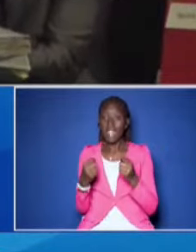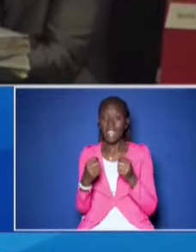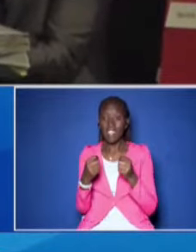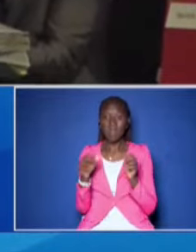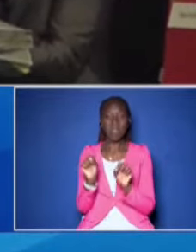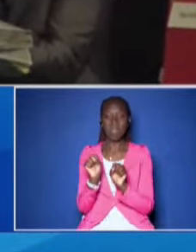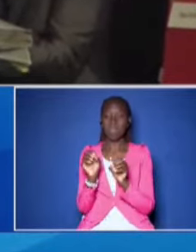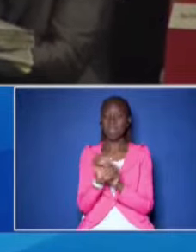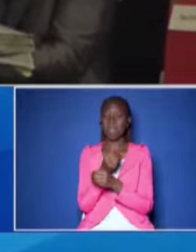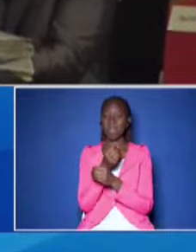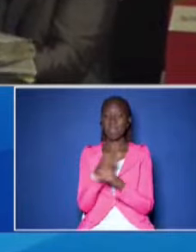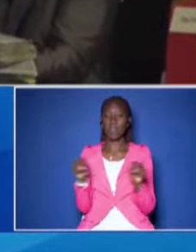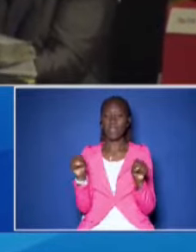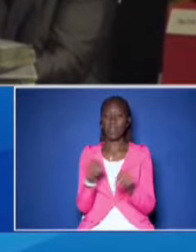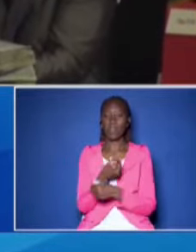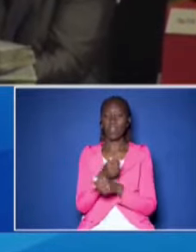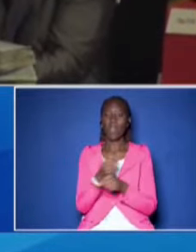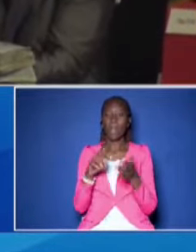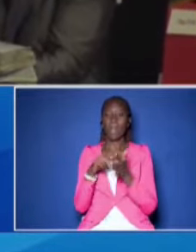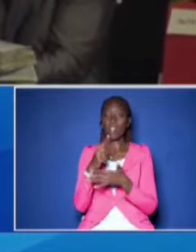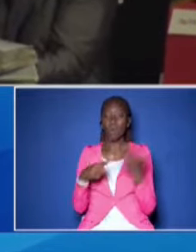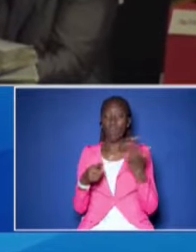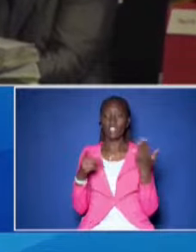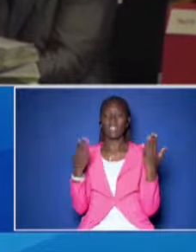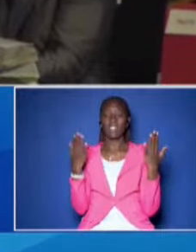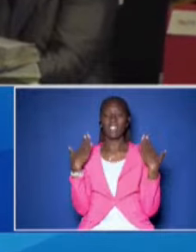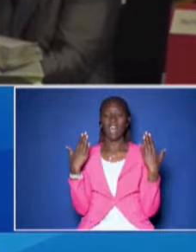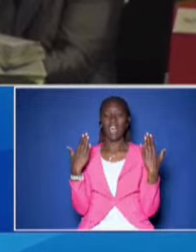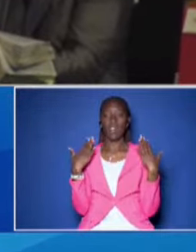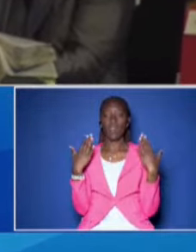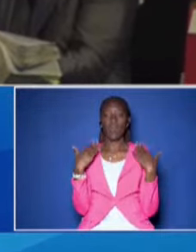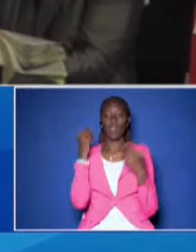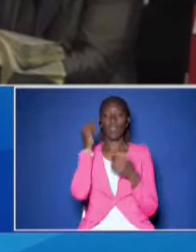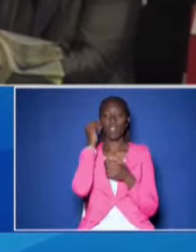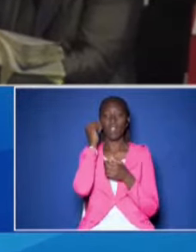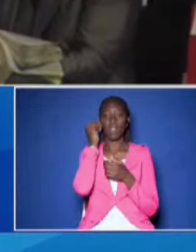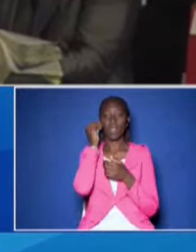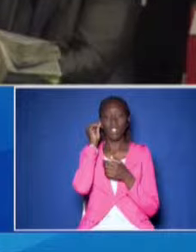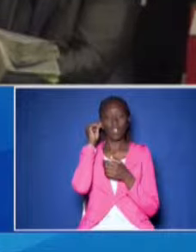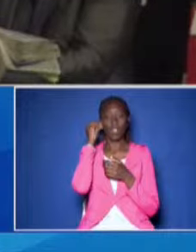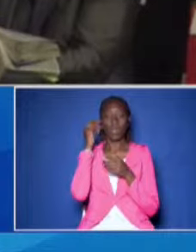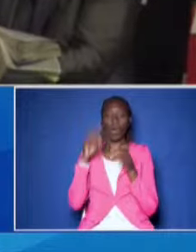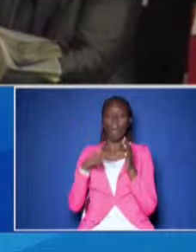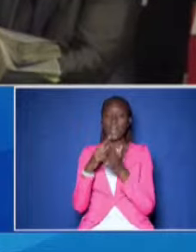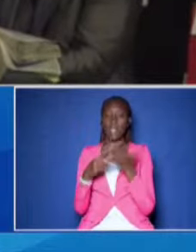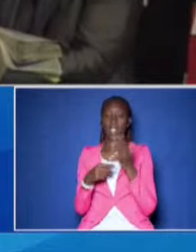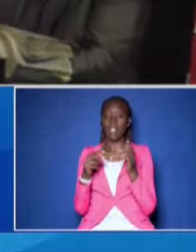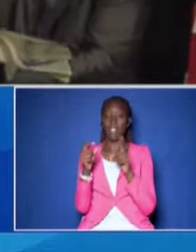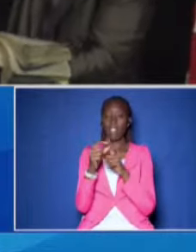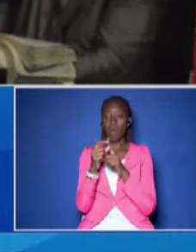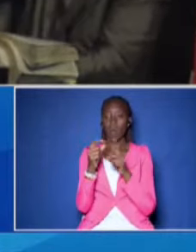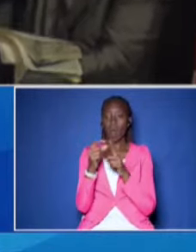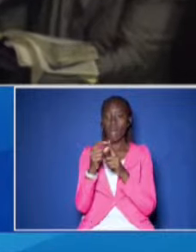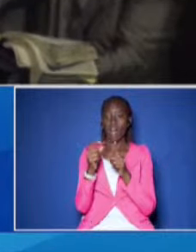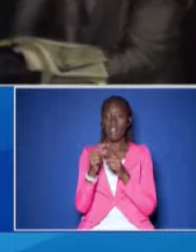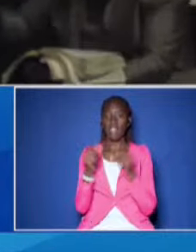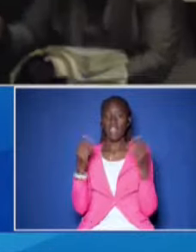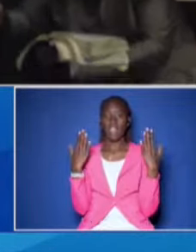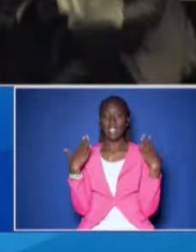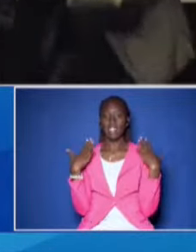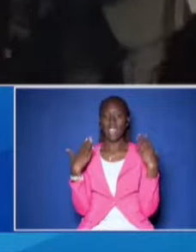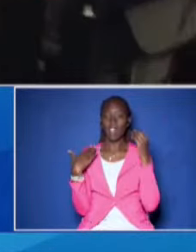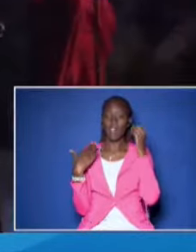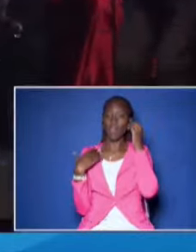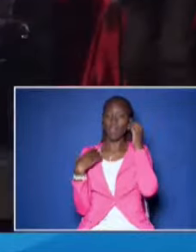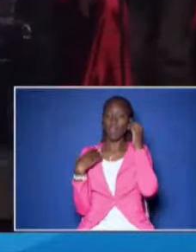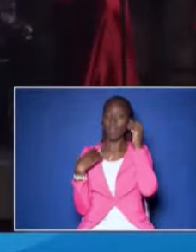means it's Eternal when time will cease the word lives the word is eternal the